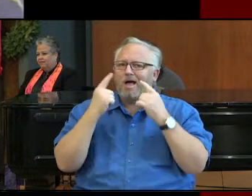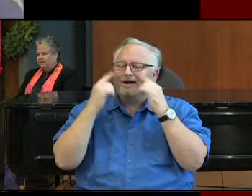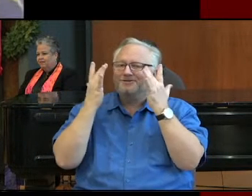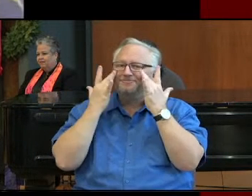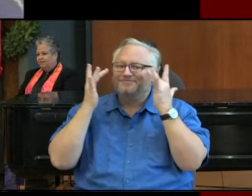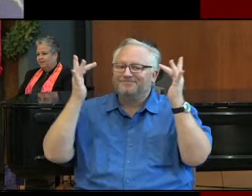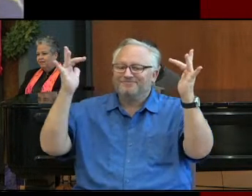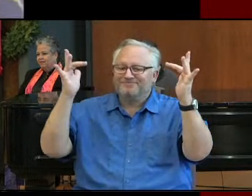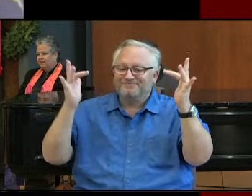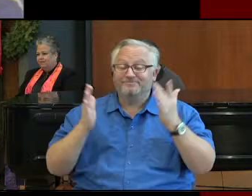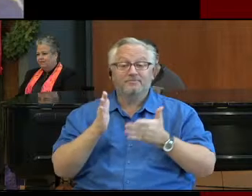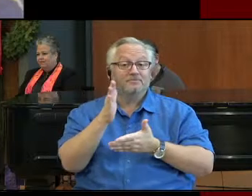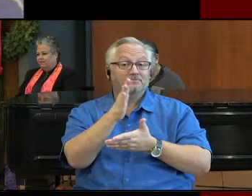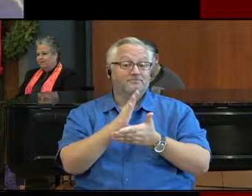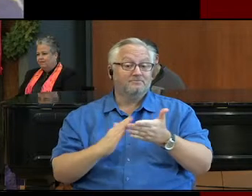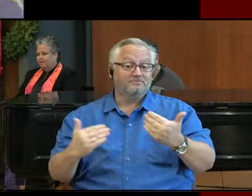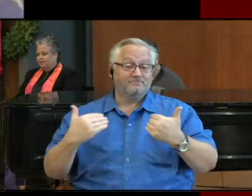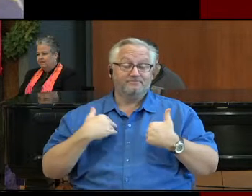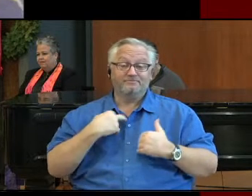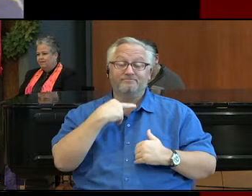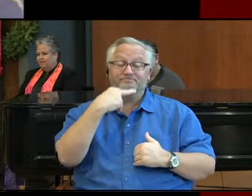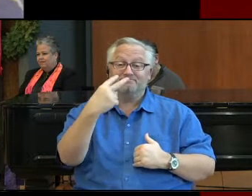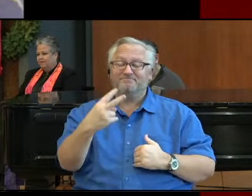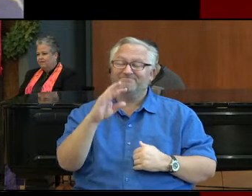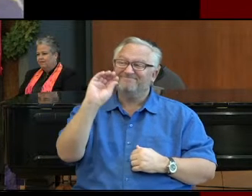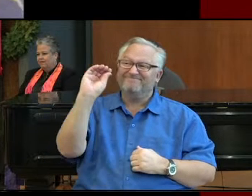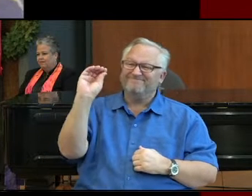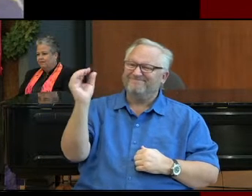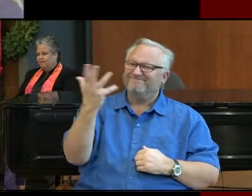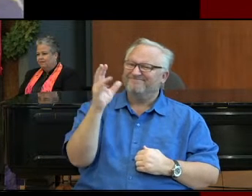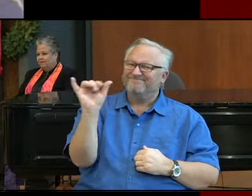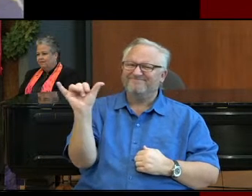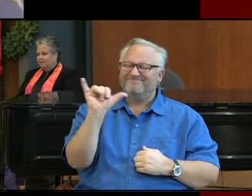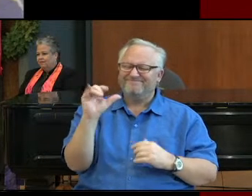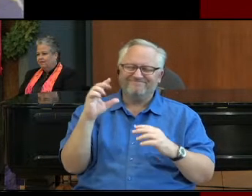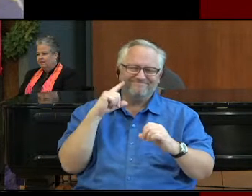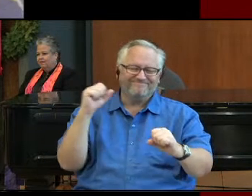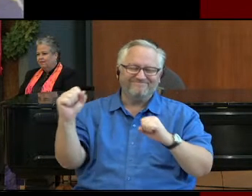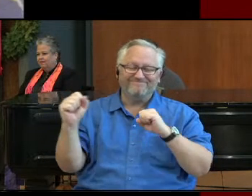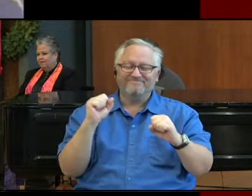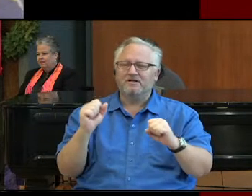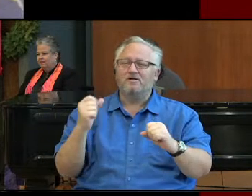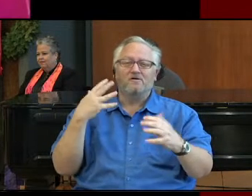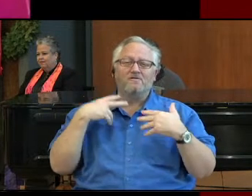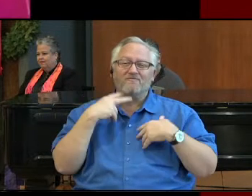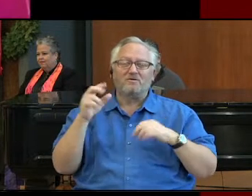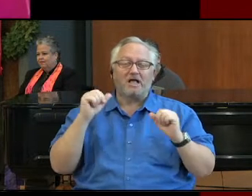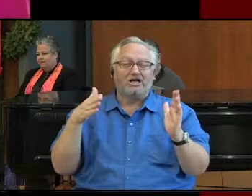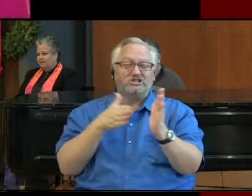have a voice sunny and bright, a voice that can echo and light up the night.